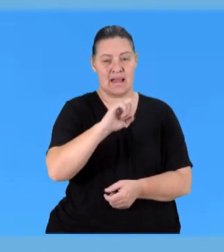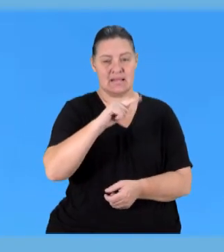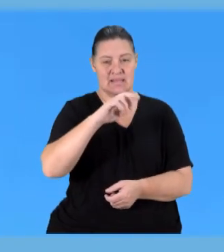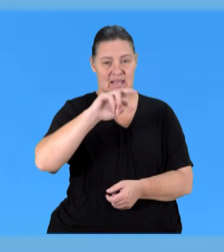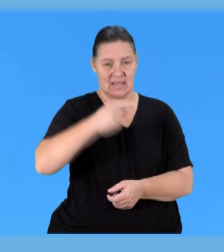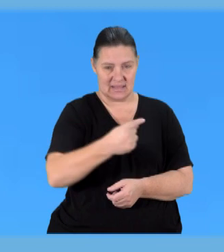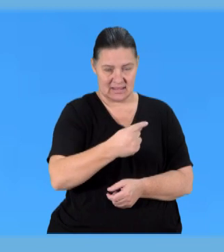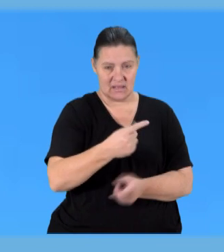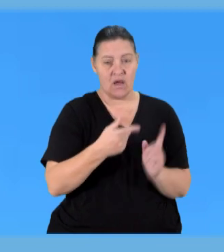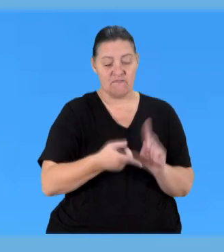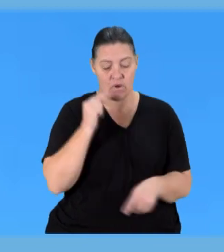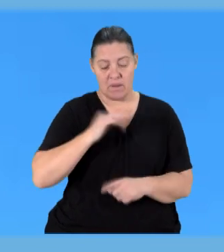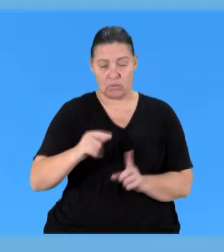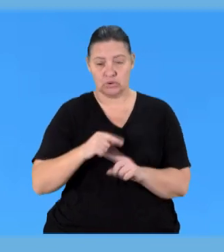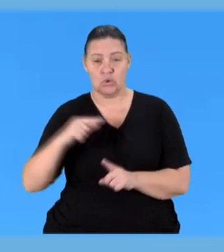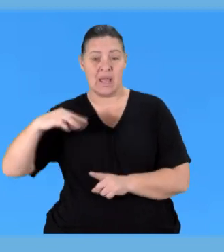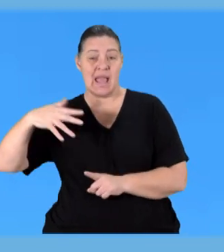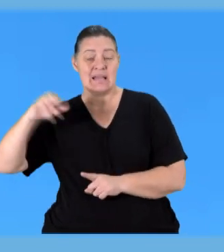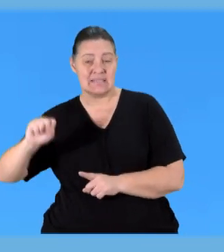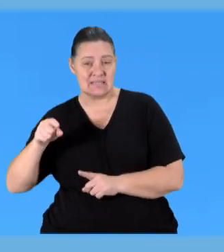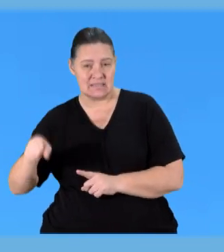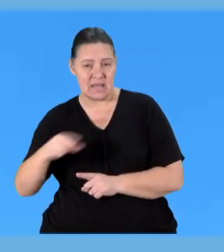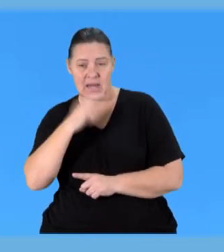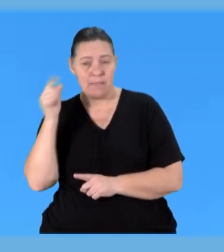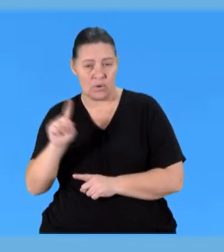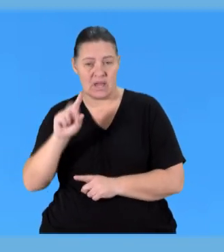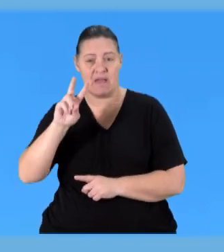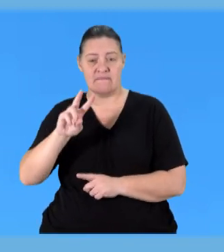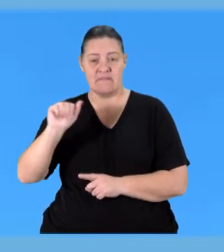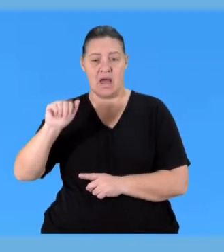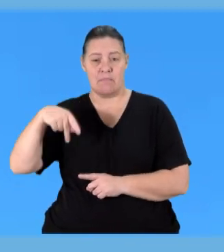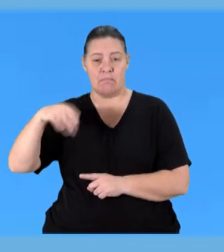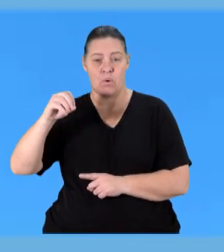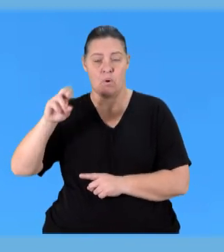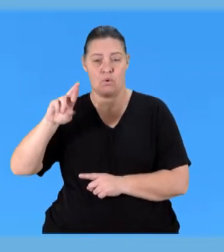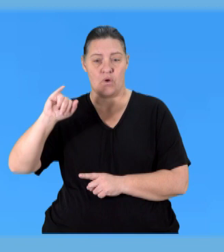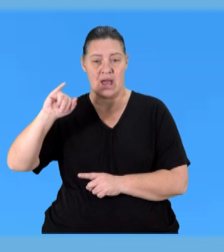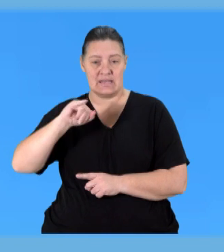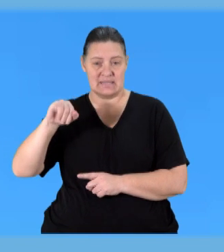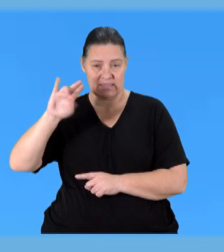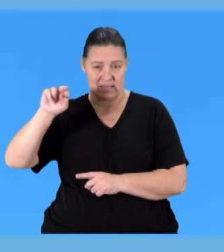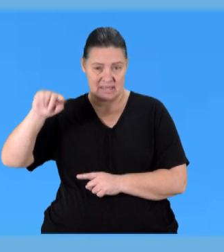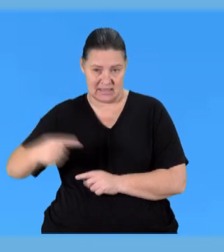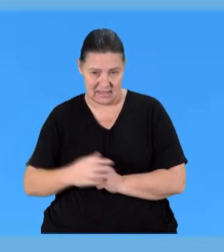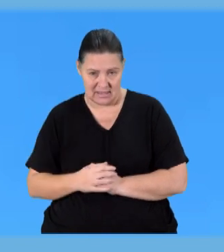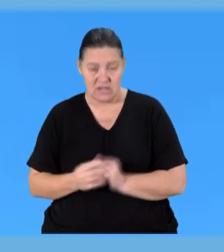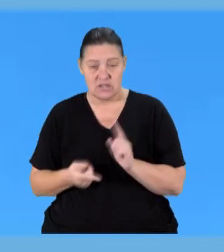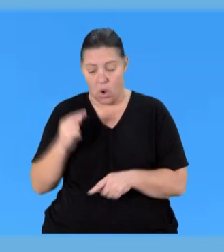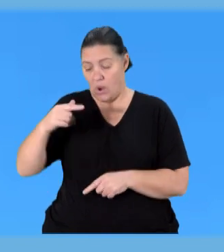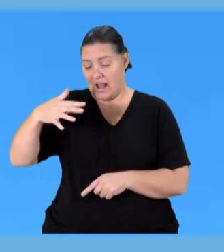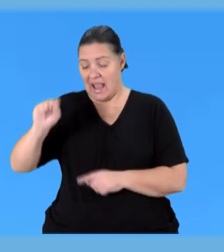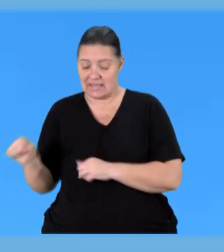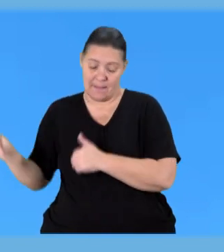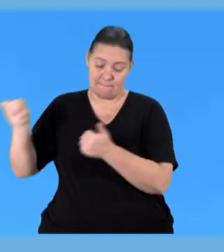from liquid to gas, the process is called vaporizing. Now going backwards now, to start from a gas into